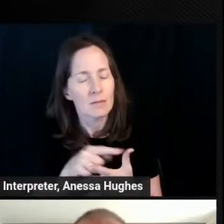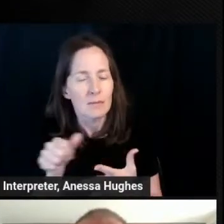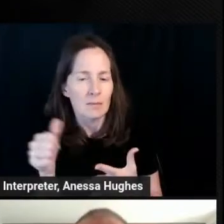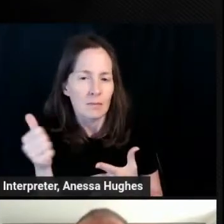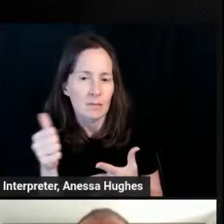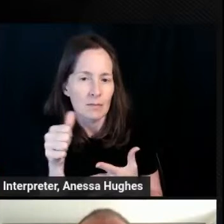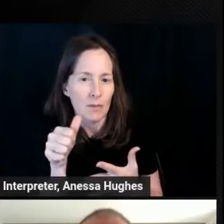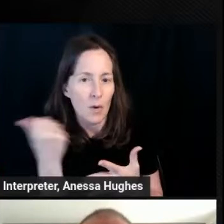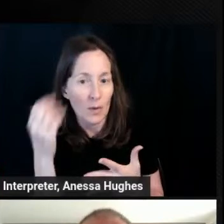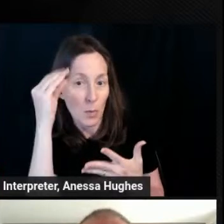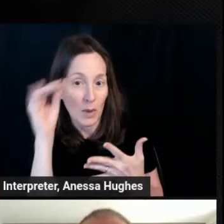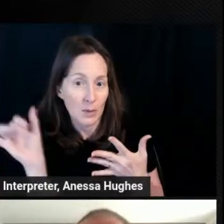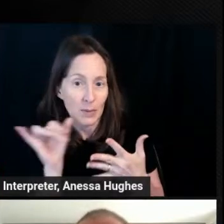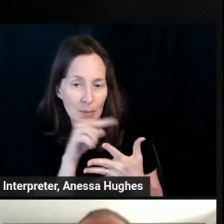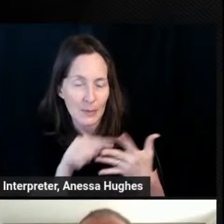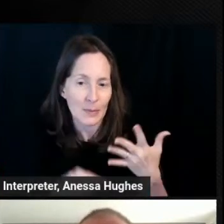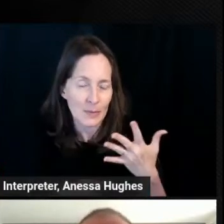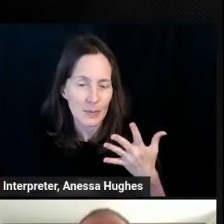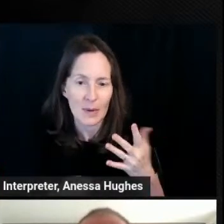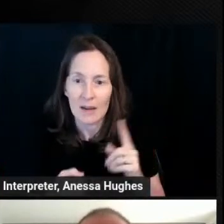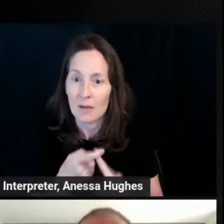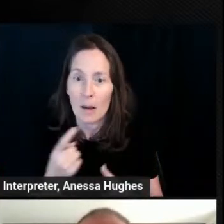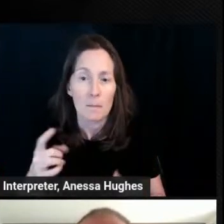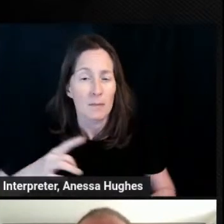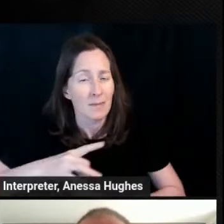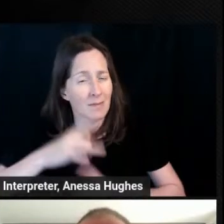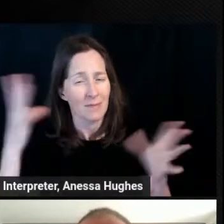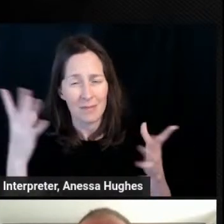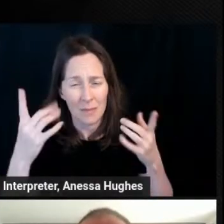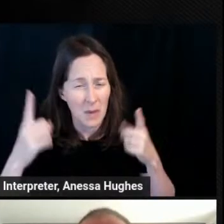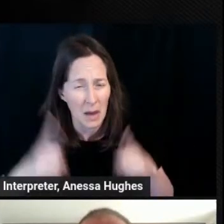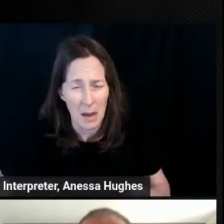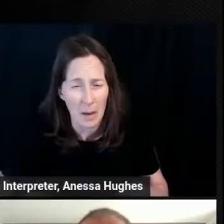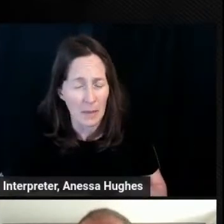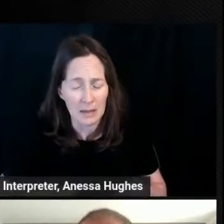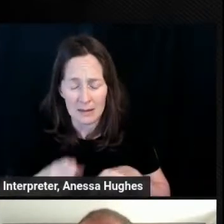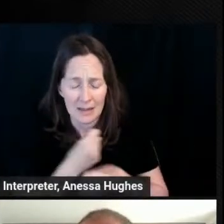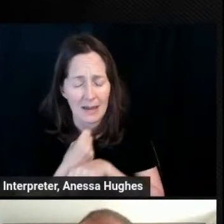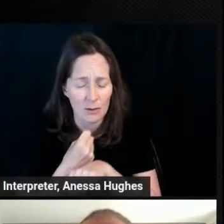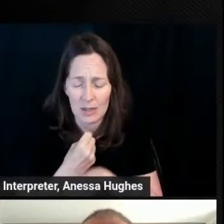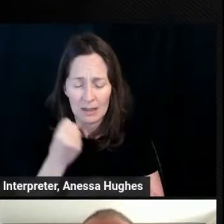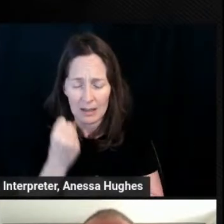of slavery in the Southwest would have profound consequences.